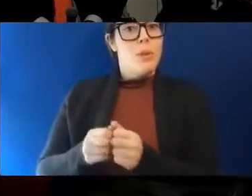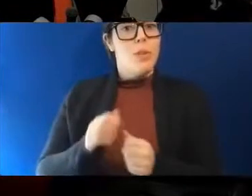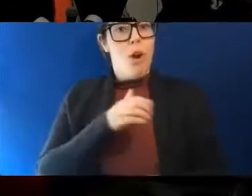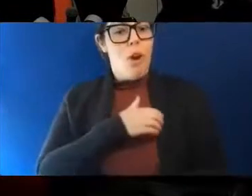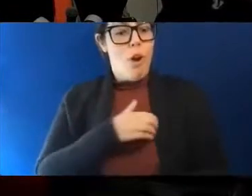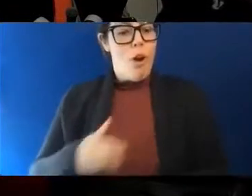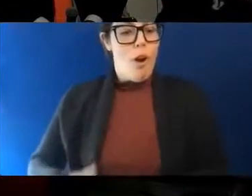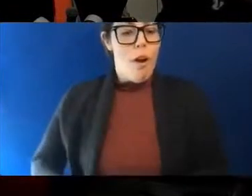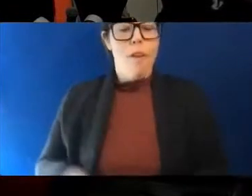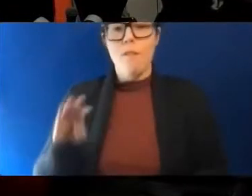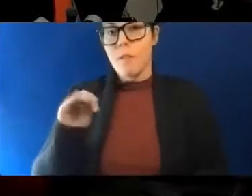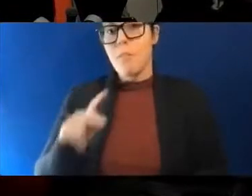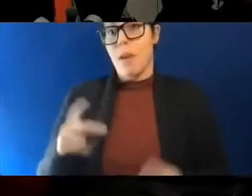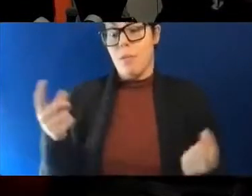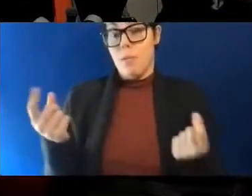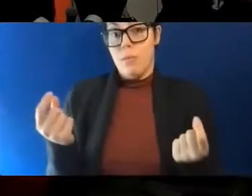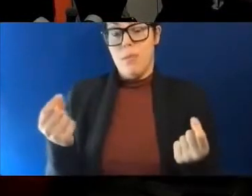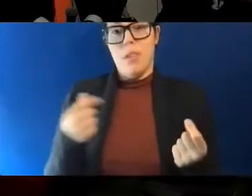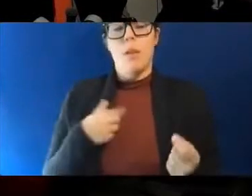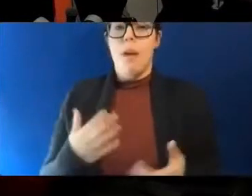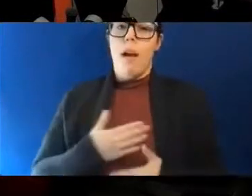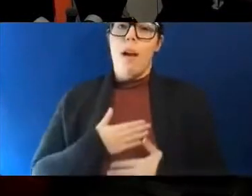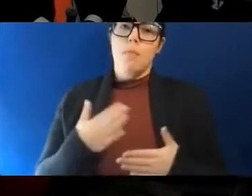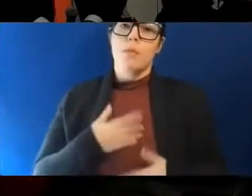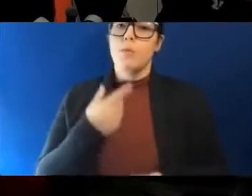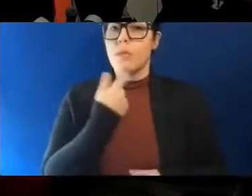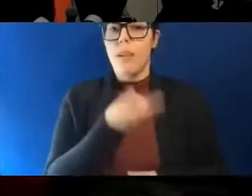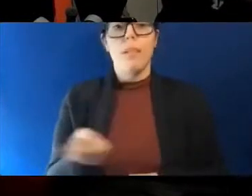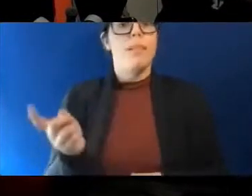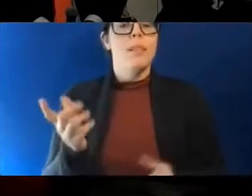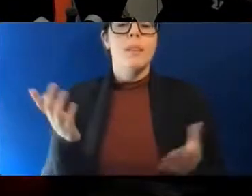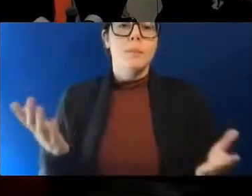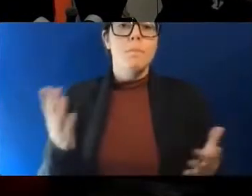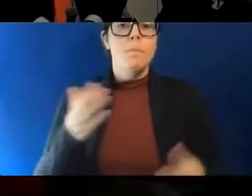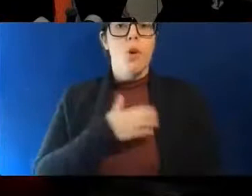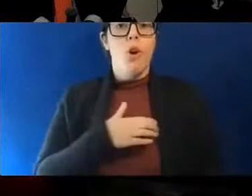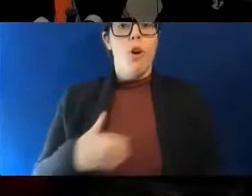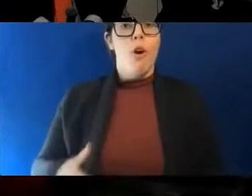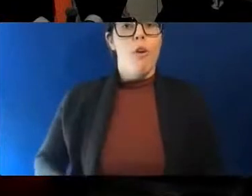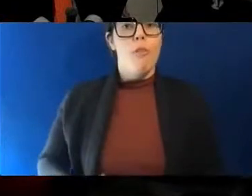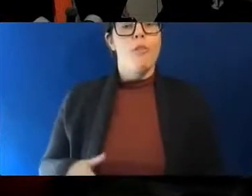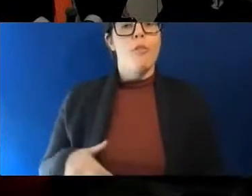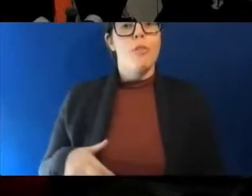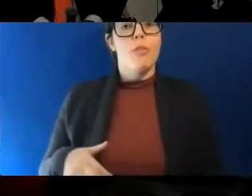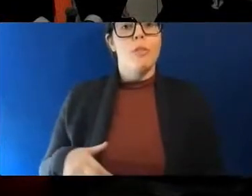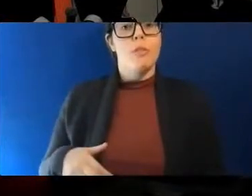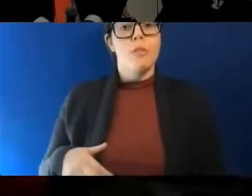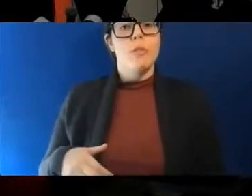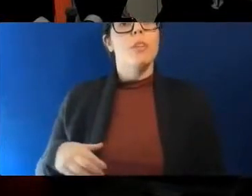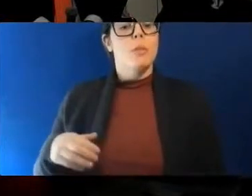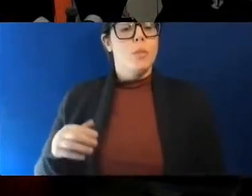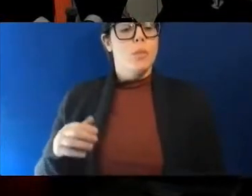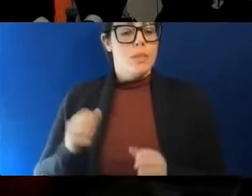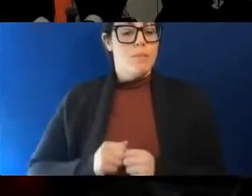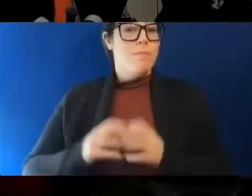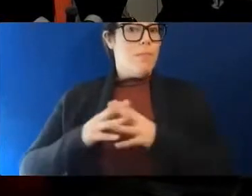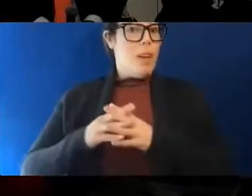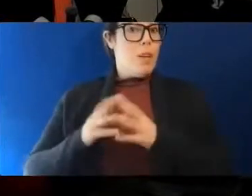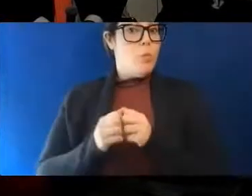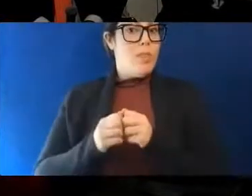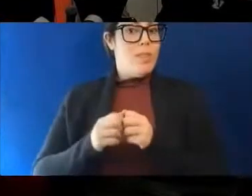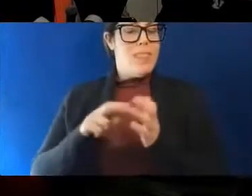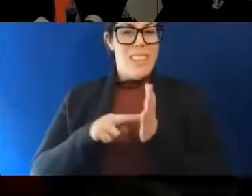does. I'm delighted to say to you that Harbor was founded with the intent of